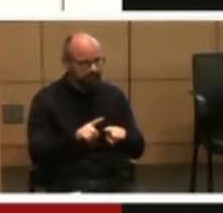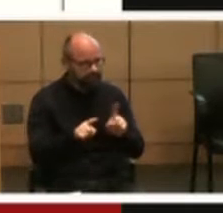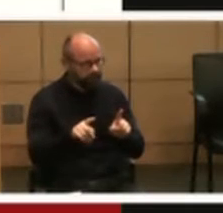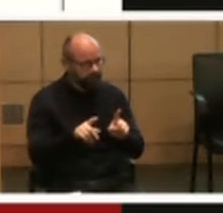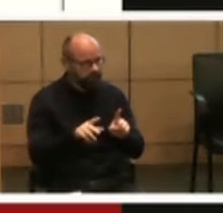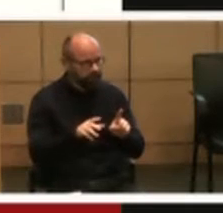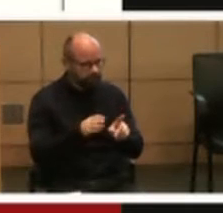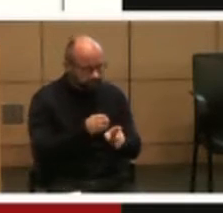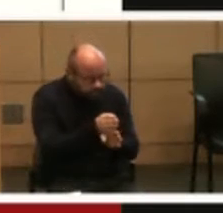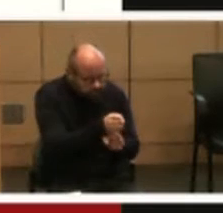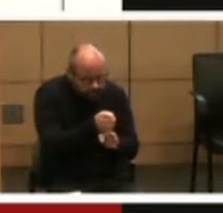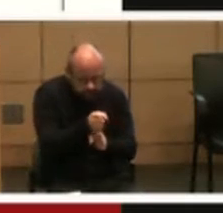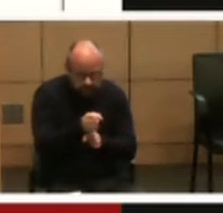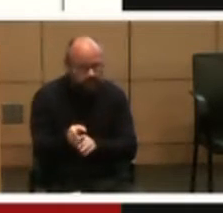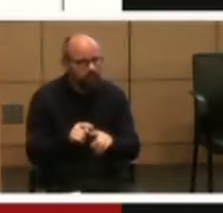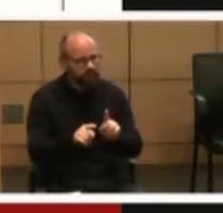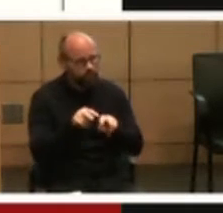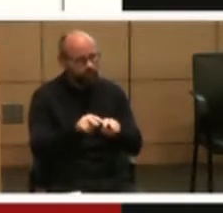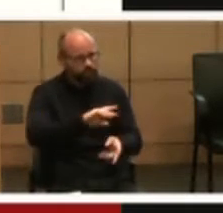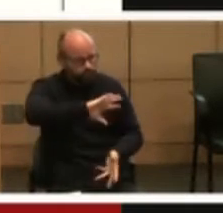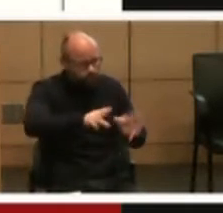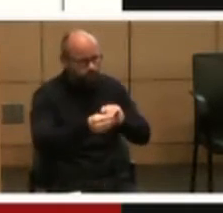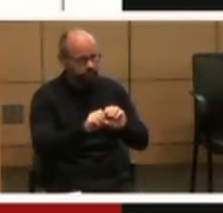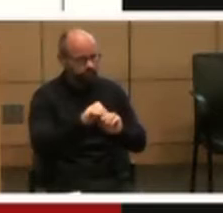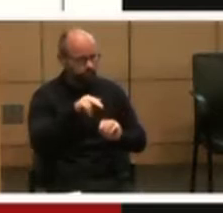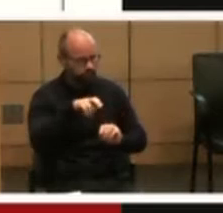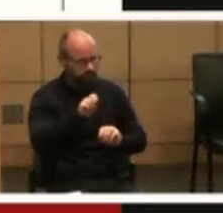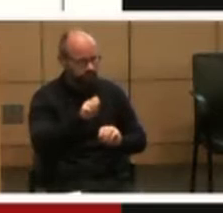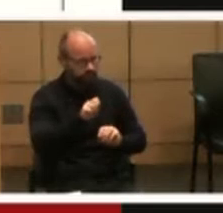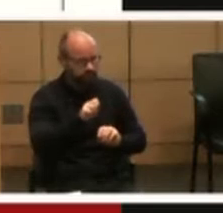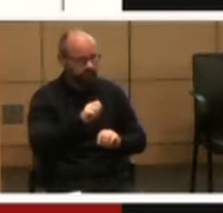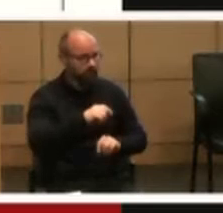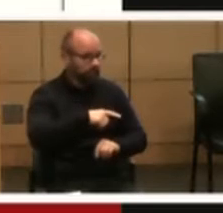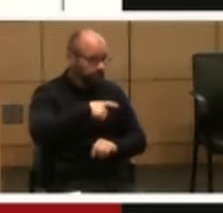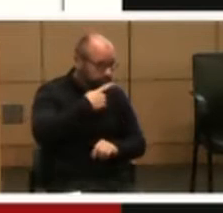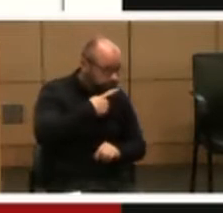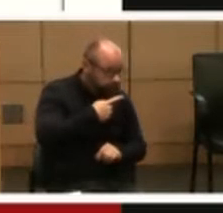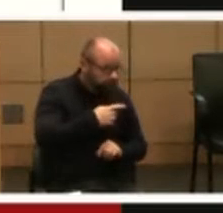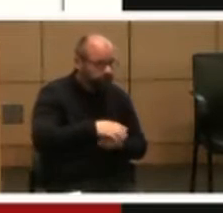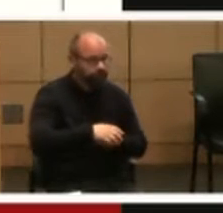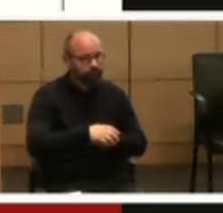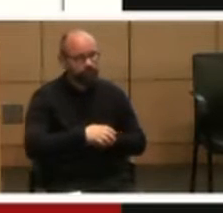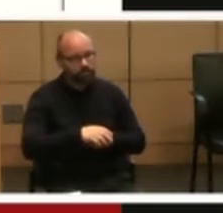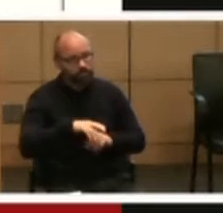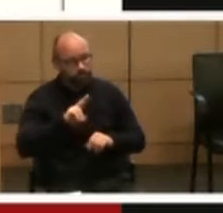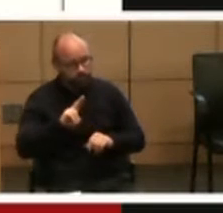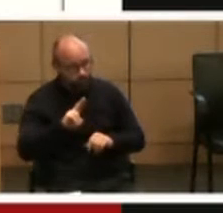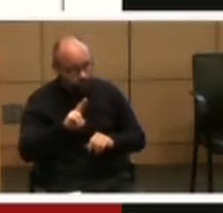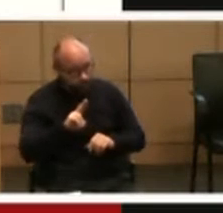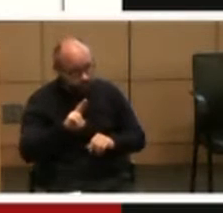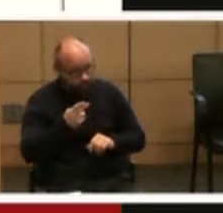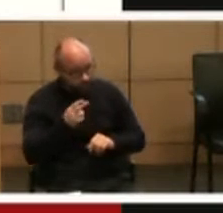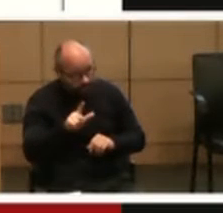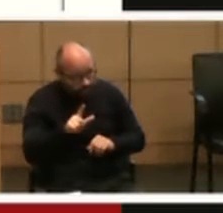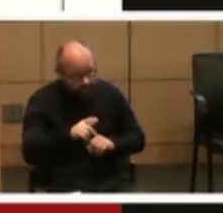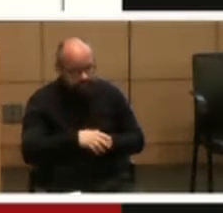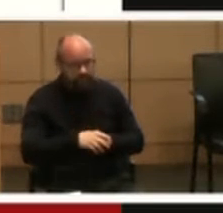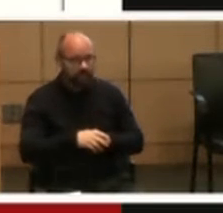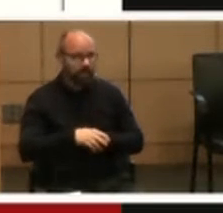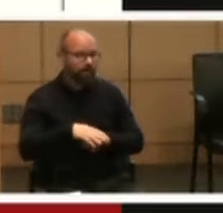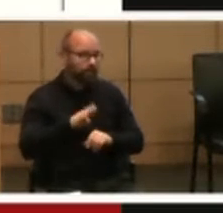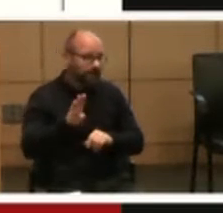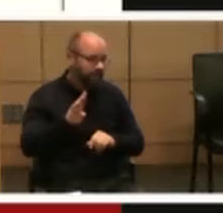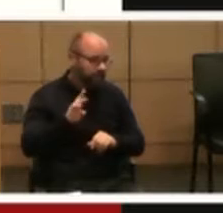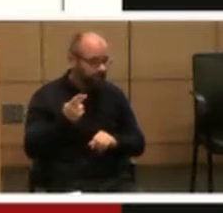total score, and we're comparing whether they had normal hearing, unilateral, mild, bilateral, moderate, severe,